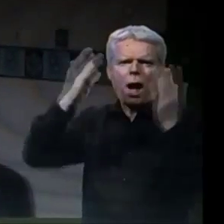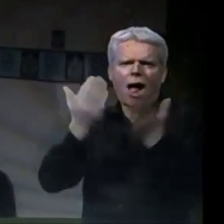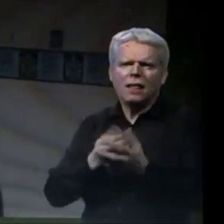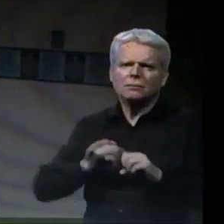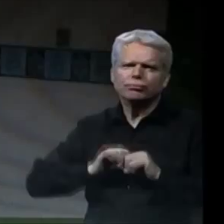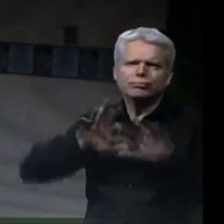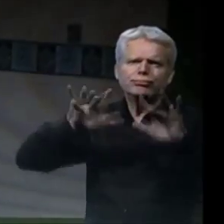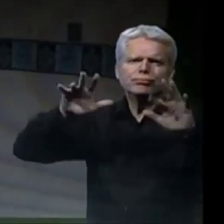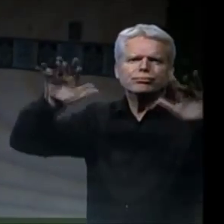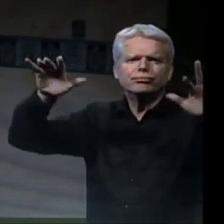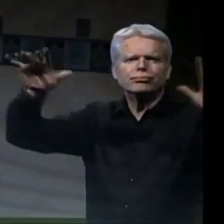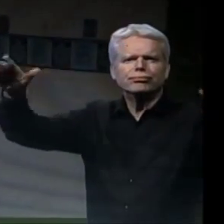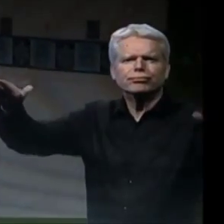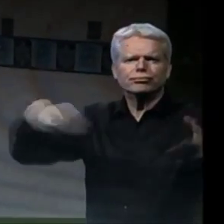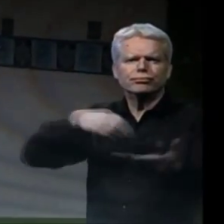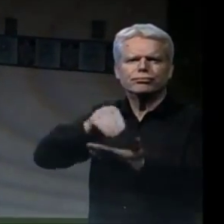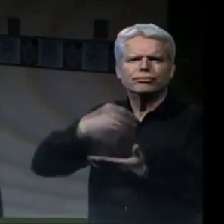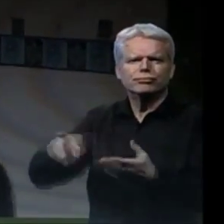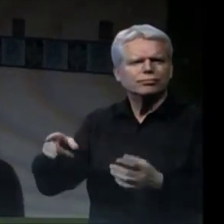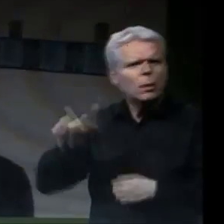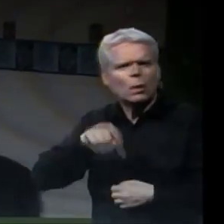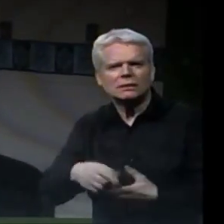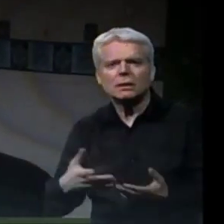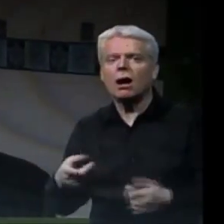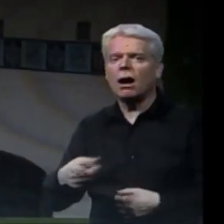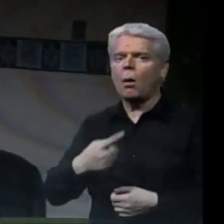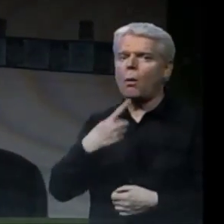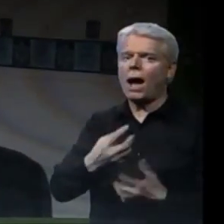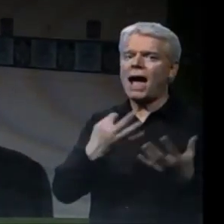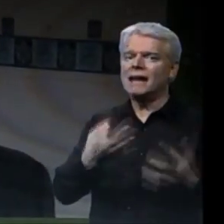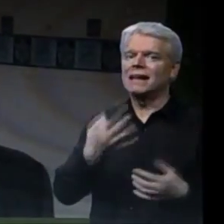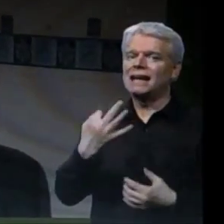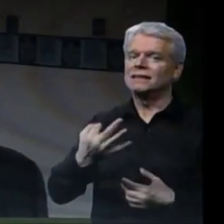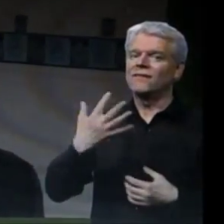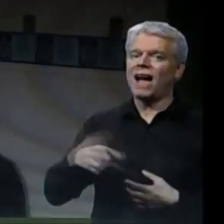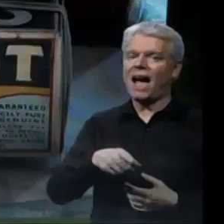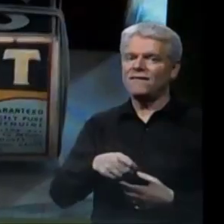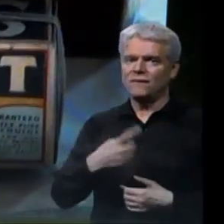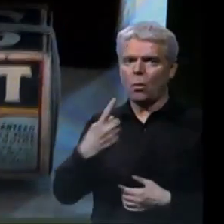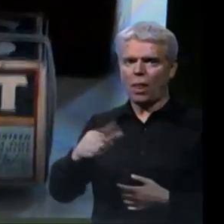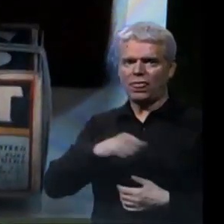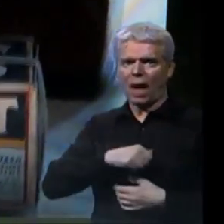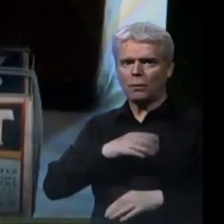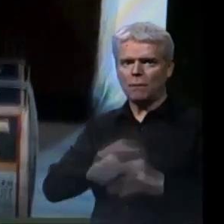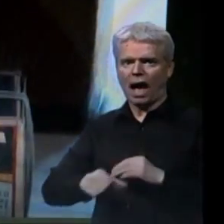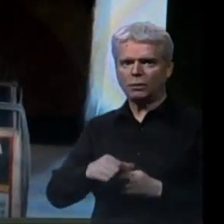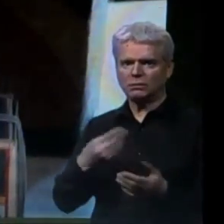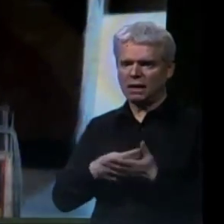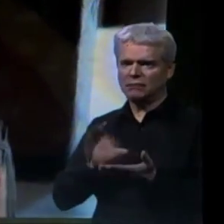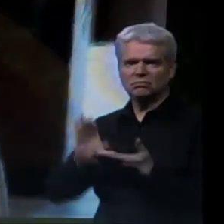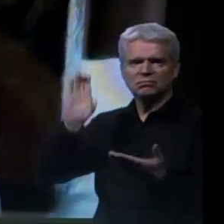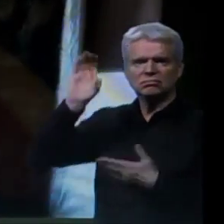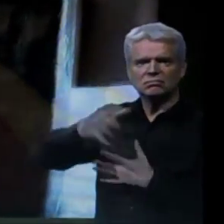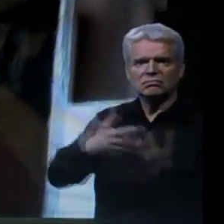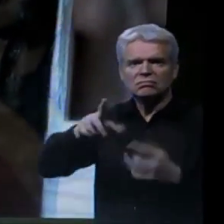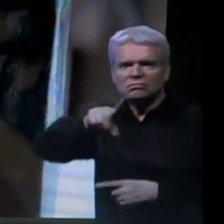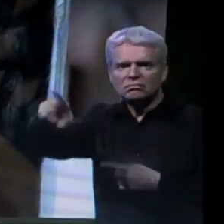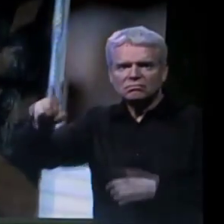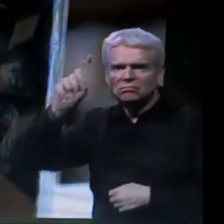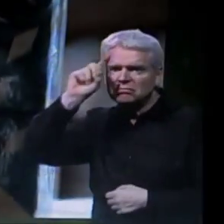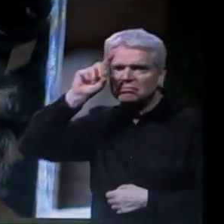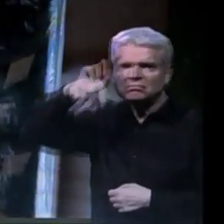1885, he put a £1,000 reward up for anybody who could find an impurity in Sunlight soap.